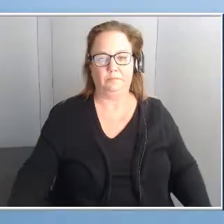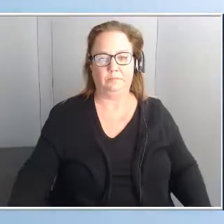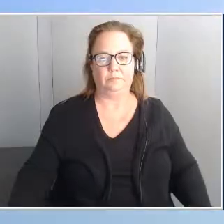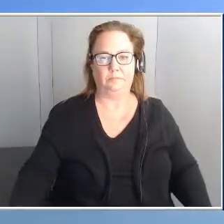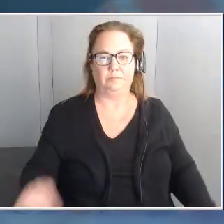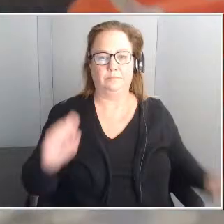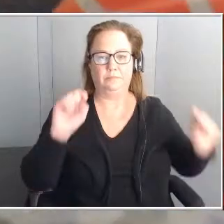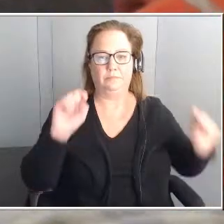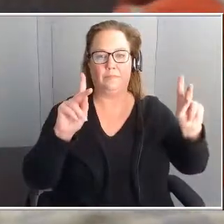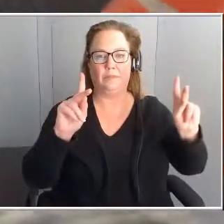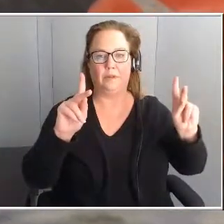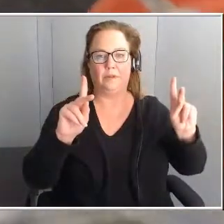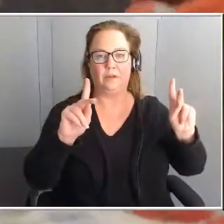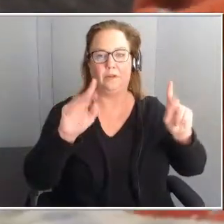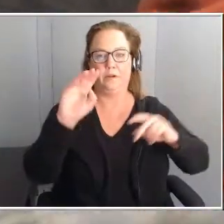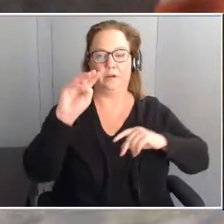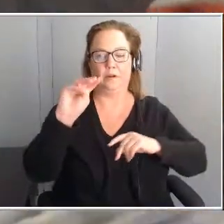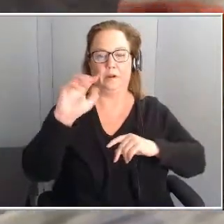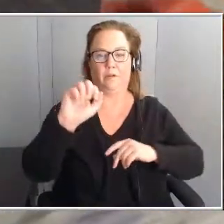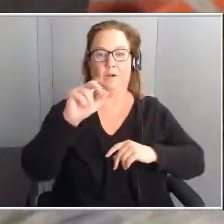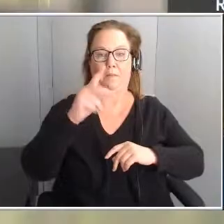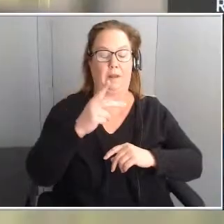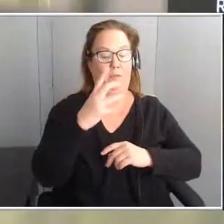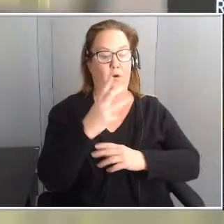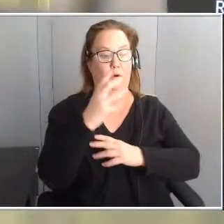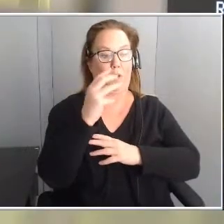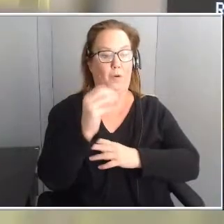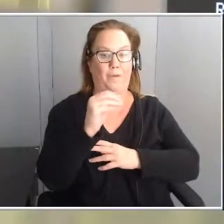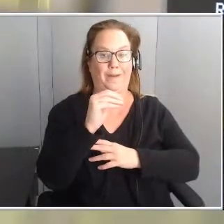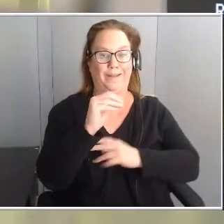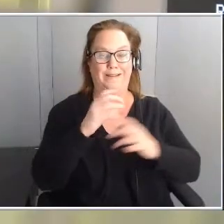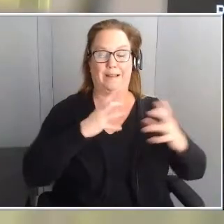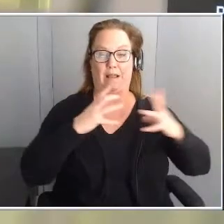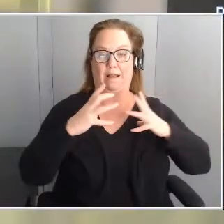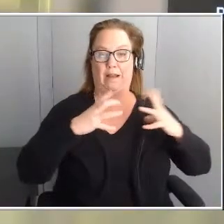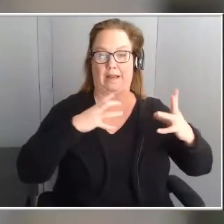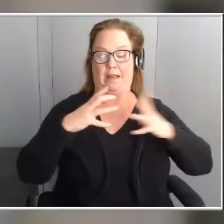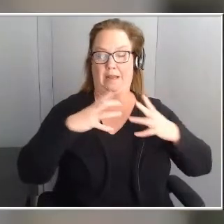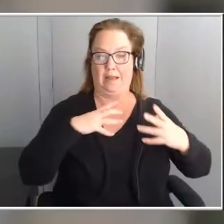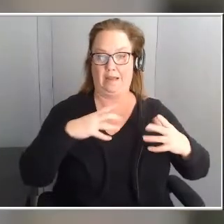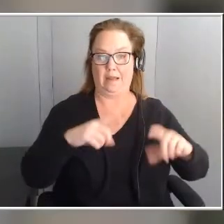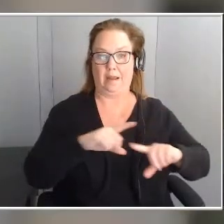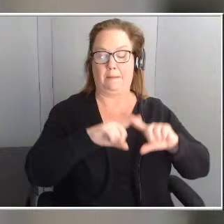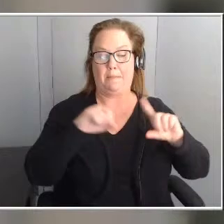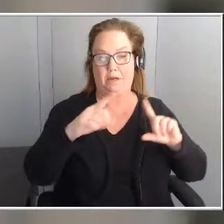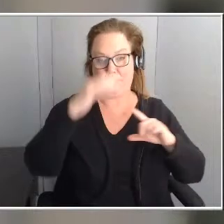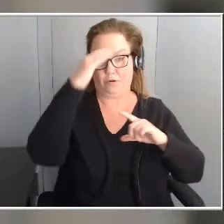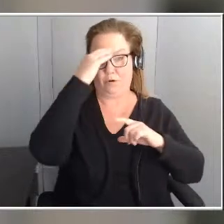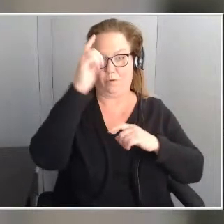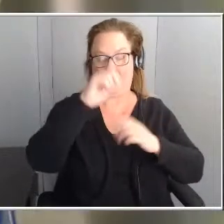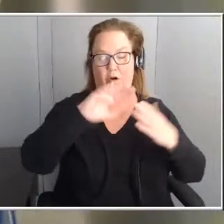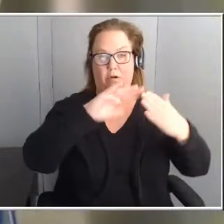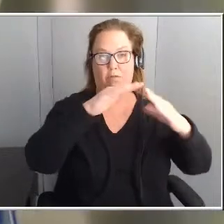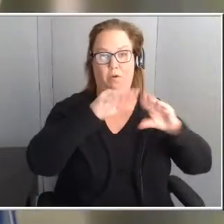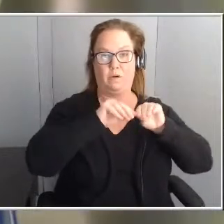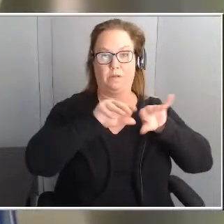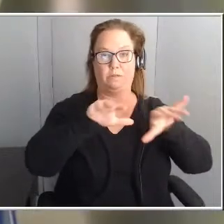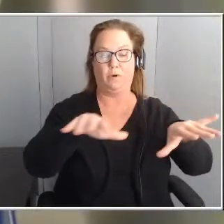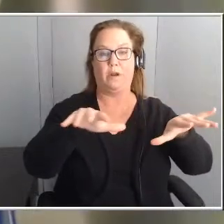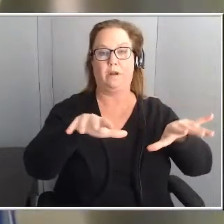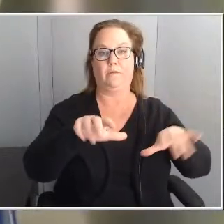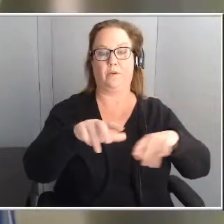Okay, so you have a map for where you're traveling this holiday season, but do you have a map for the hot zones of community spread for